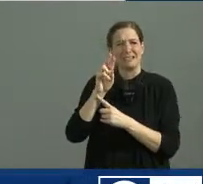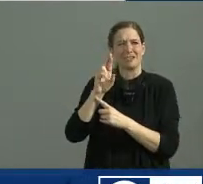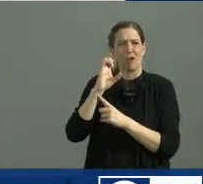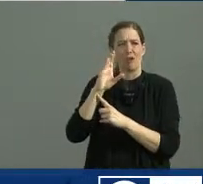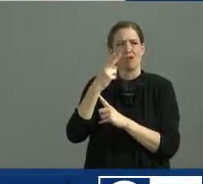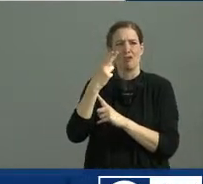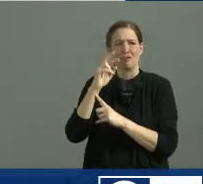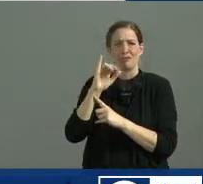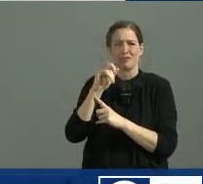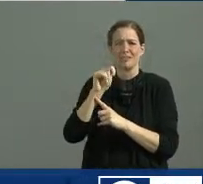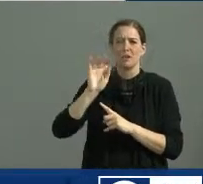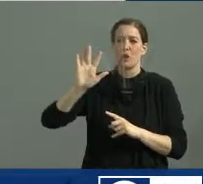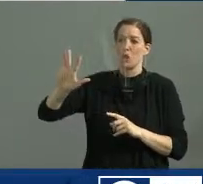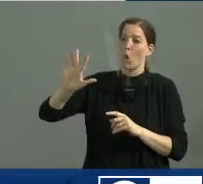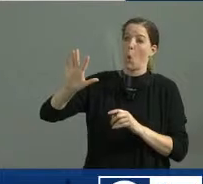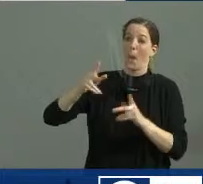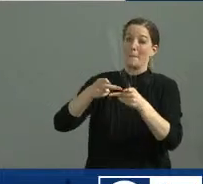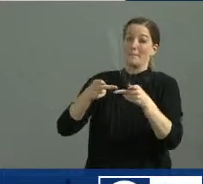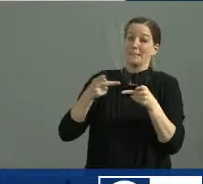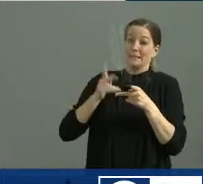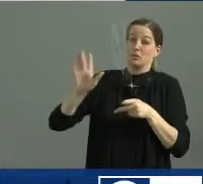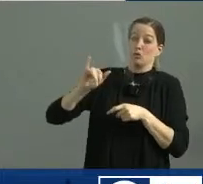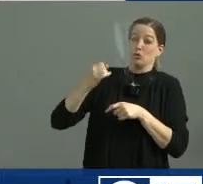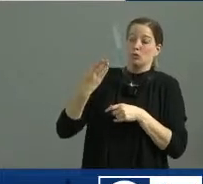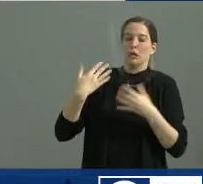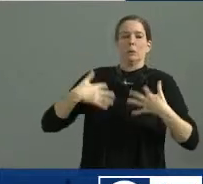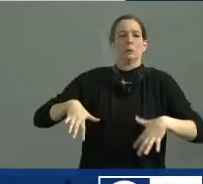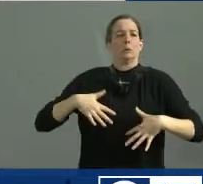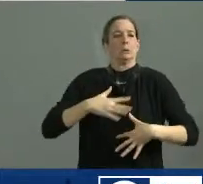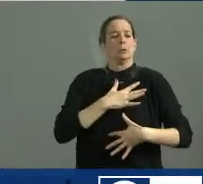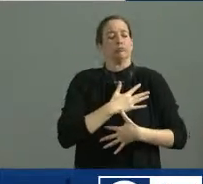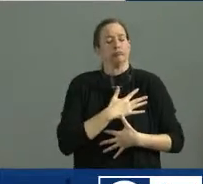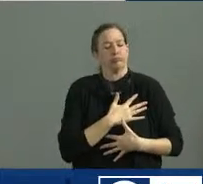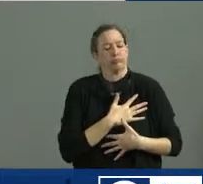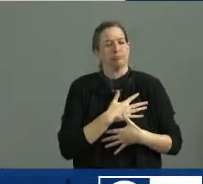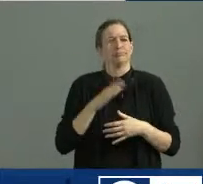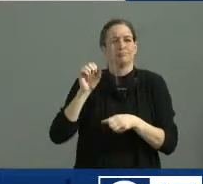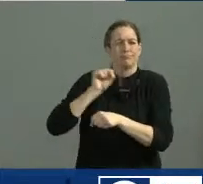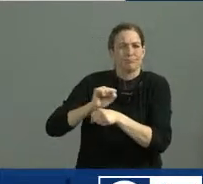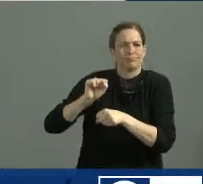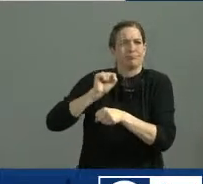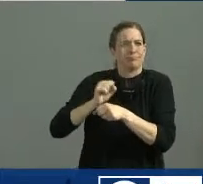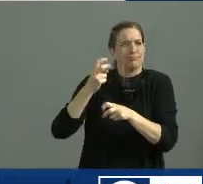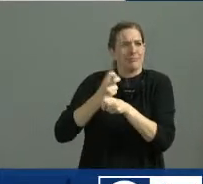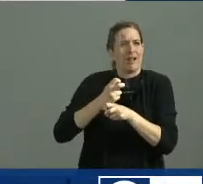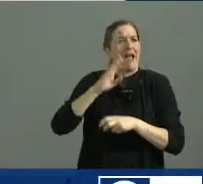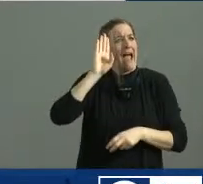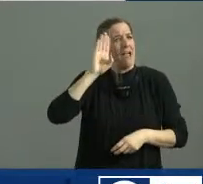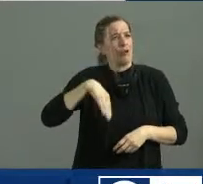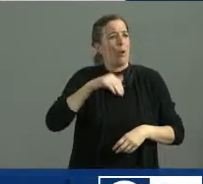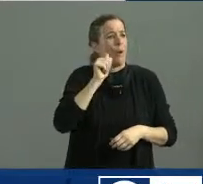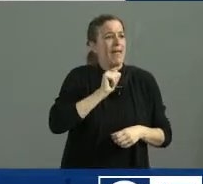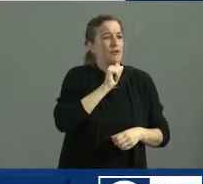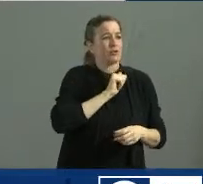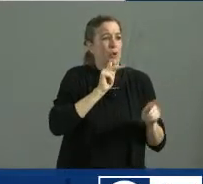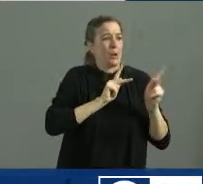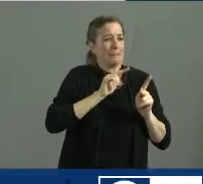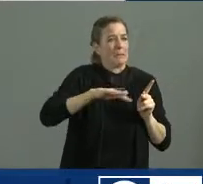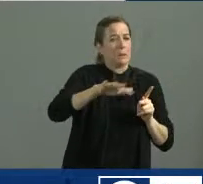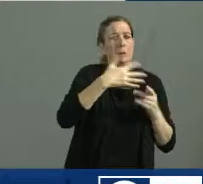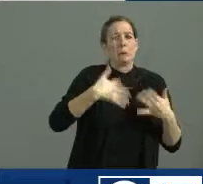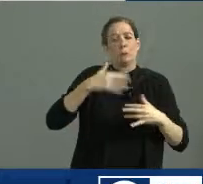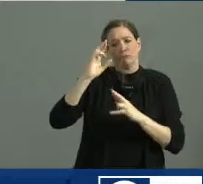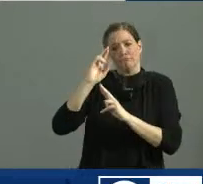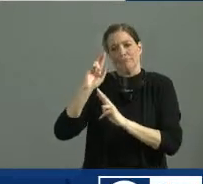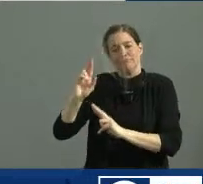heart goes out to you, and I appreciate the work that you're doing. I know that Arizonans do as well. Second question: